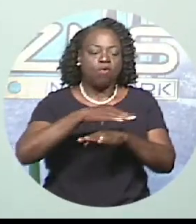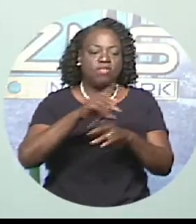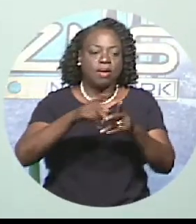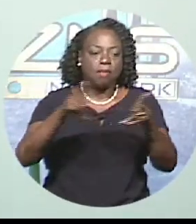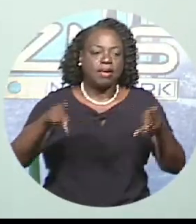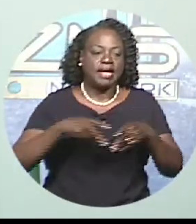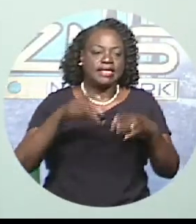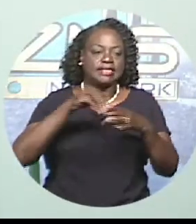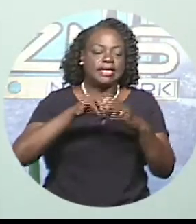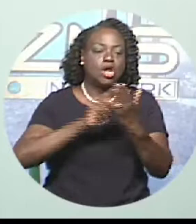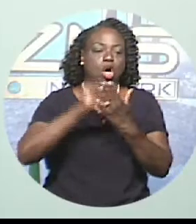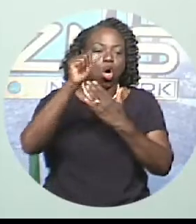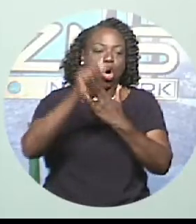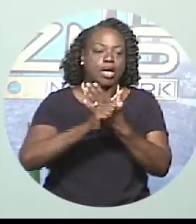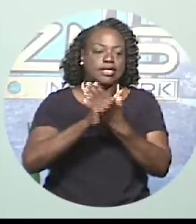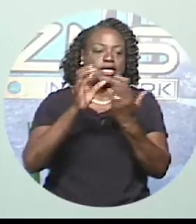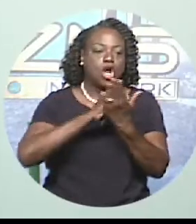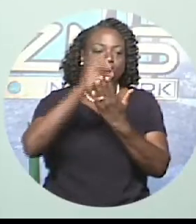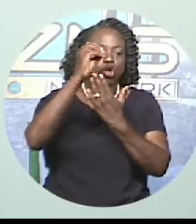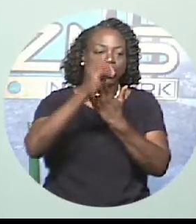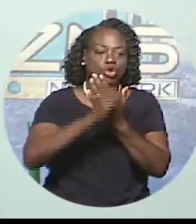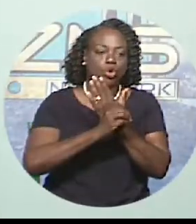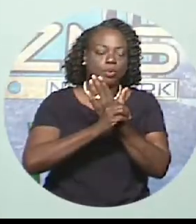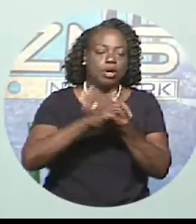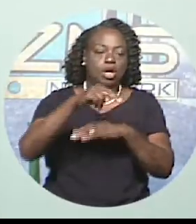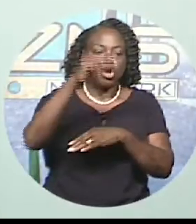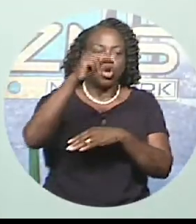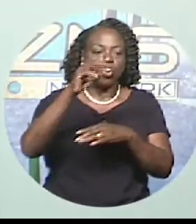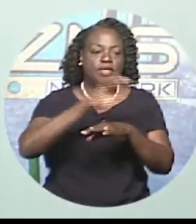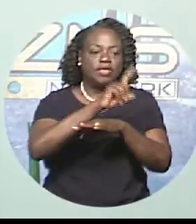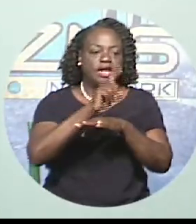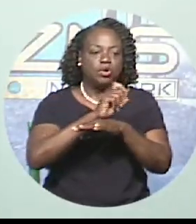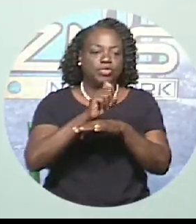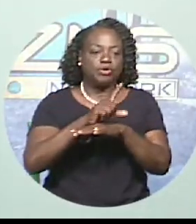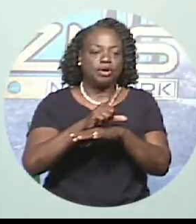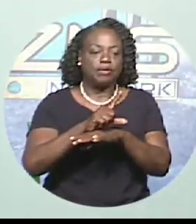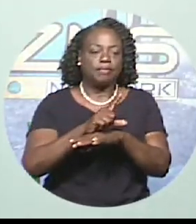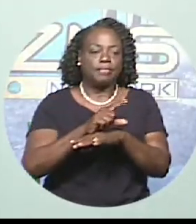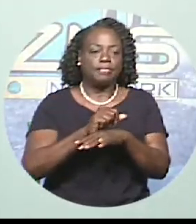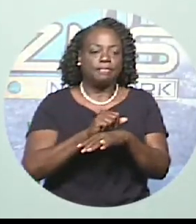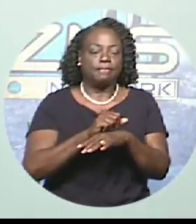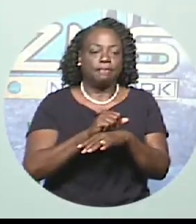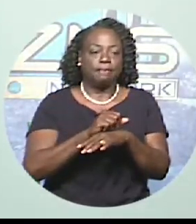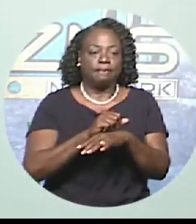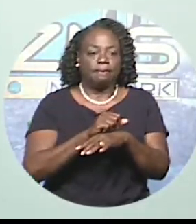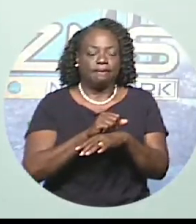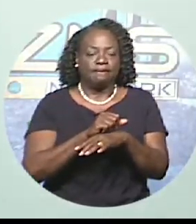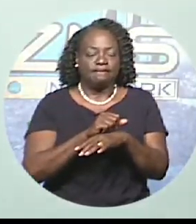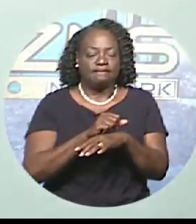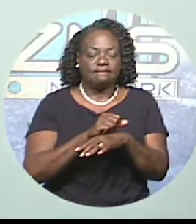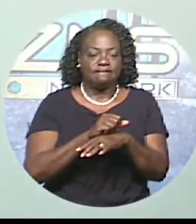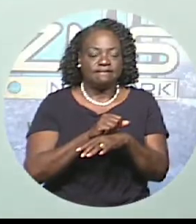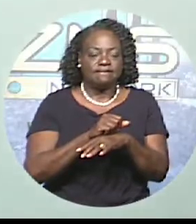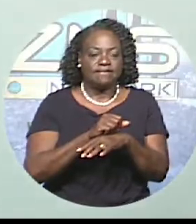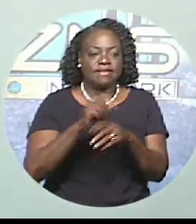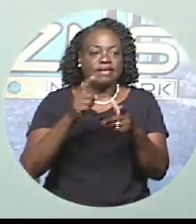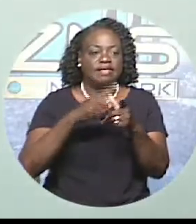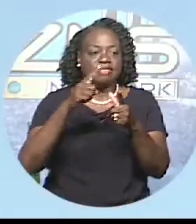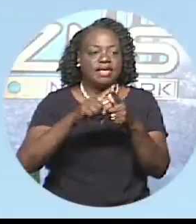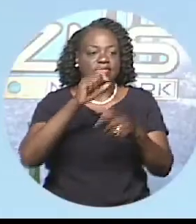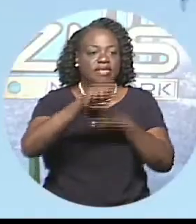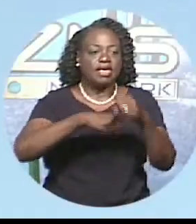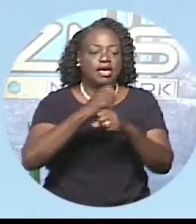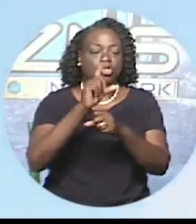then October, we have the North Eleuther Regatta. And, of course, that rounds off the year